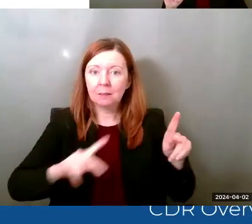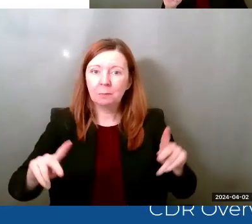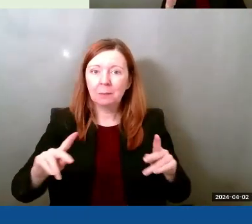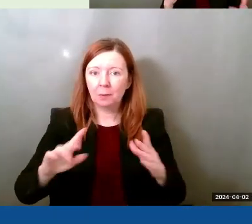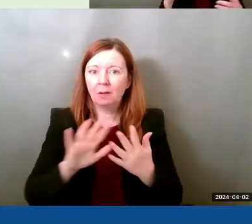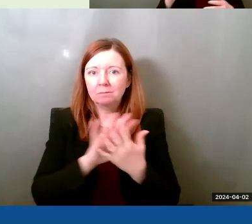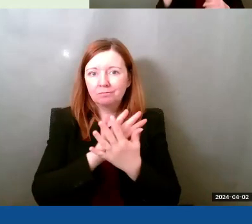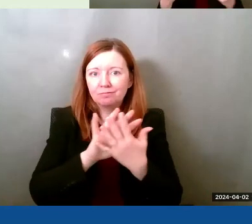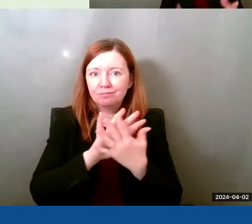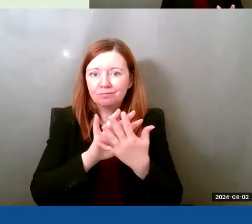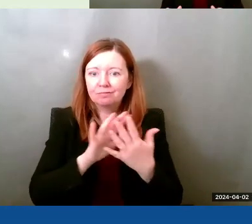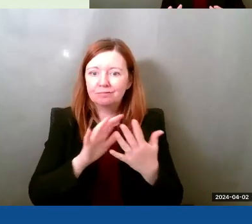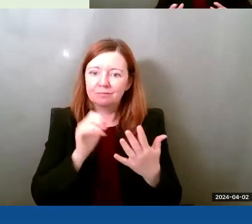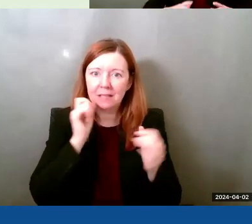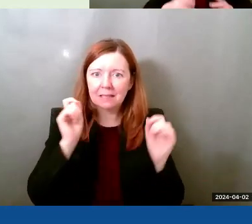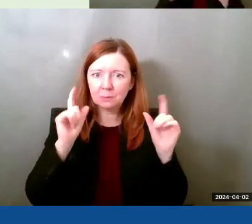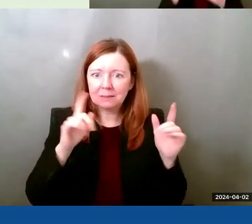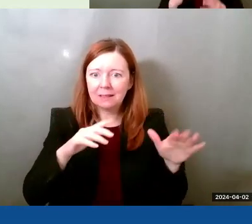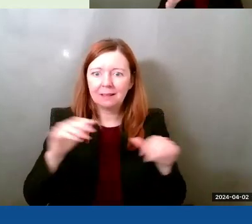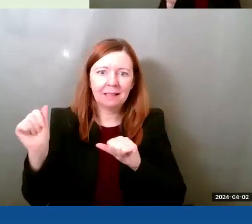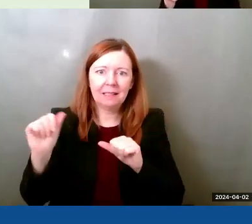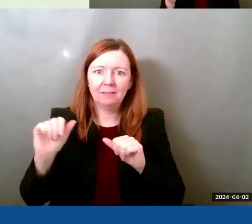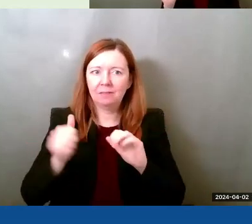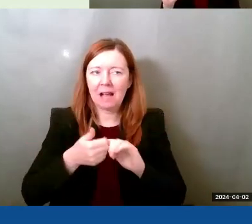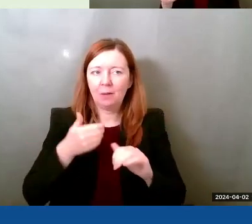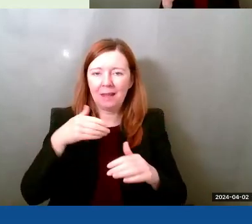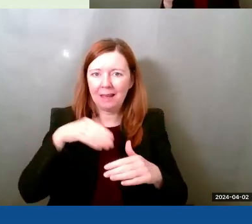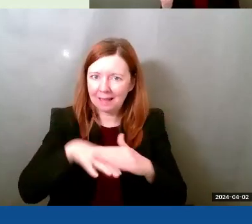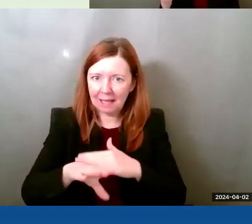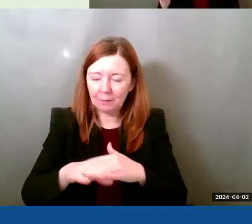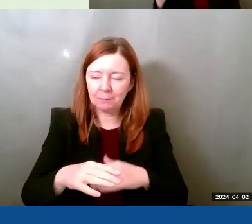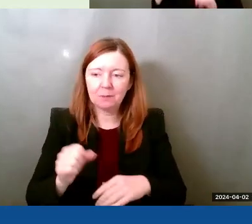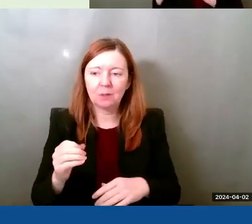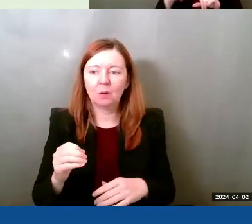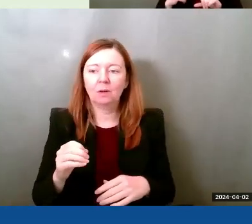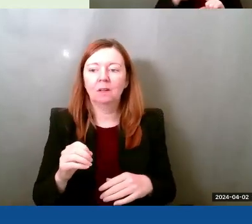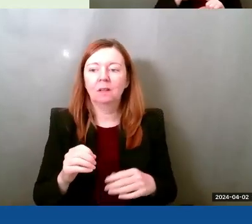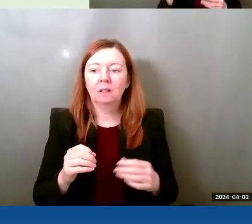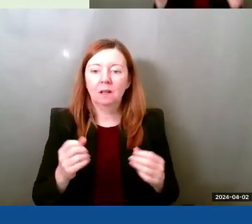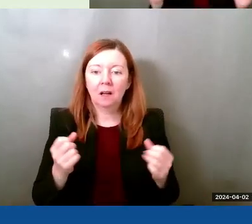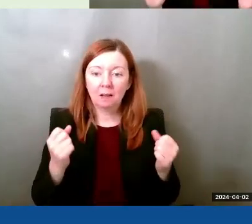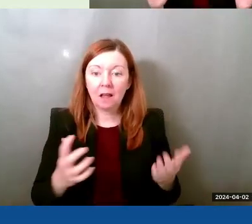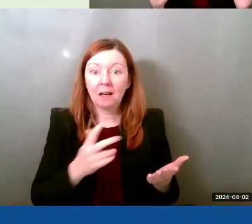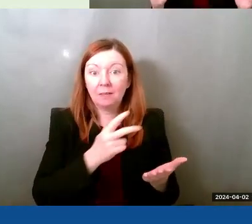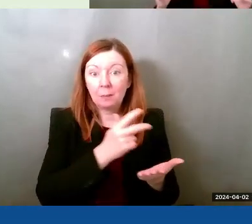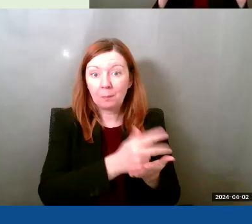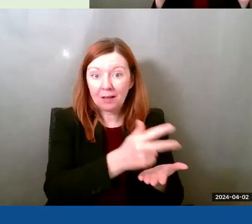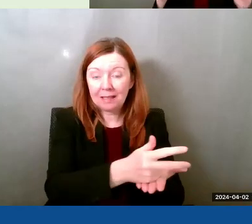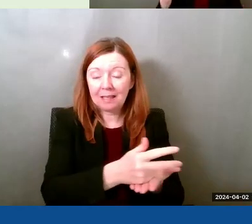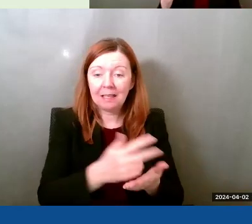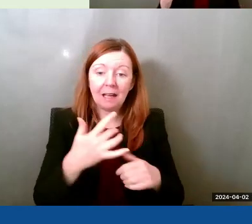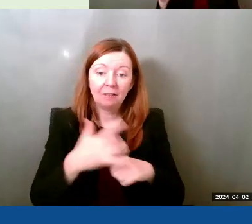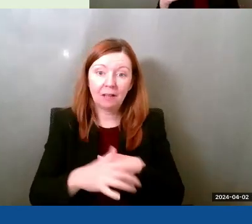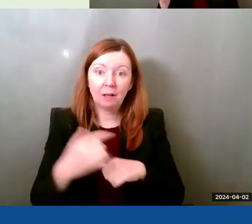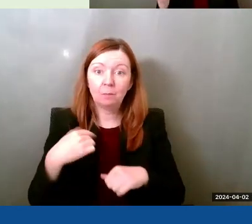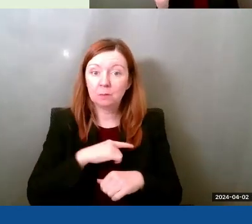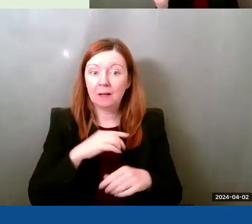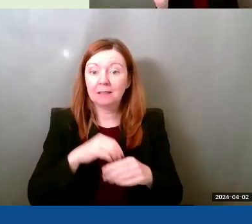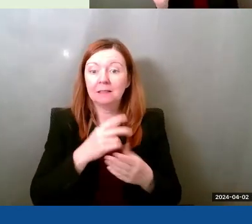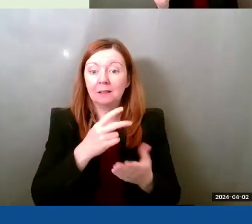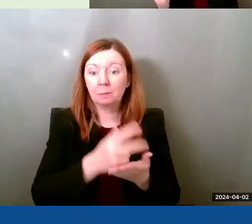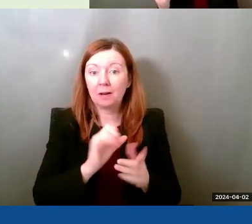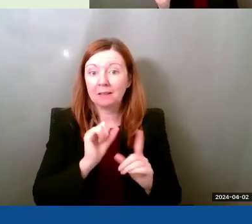much, not surprisingly, leave the way they came. And so since much of the parking that might be available to us in the